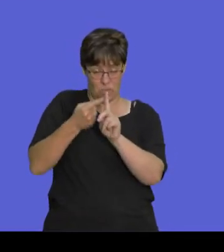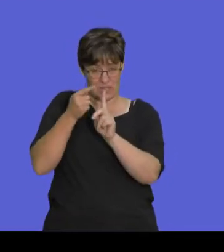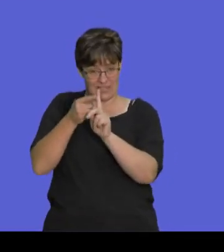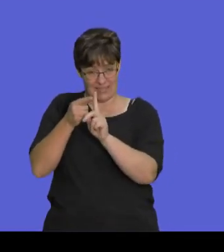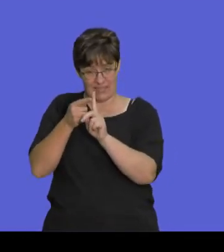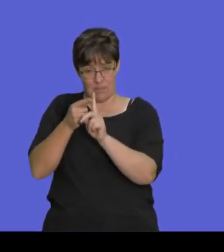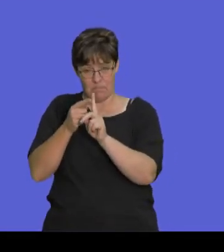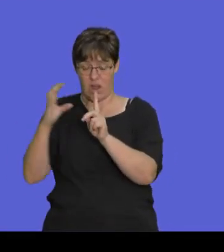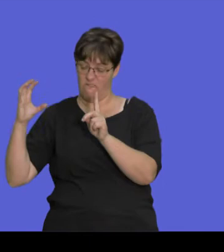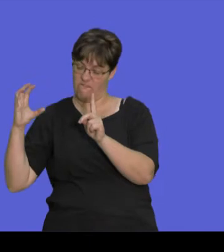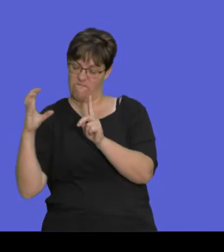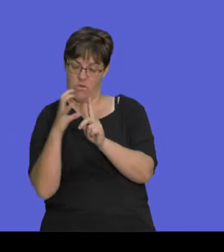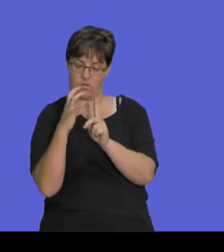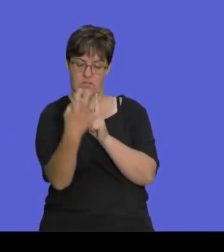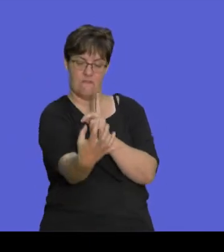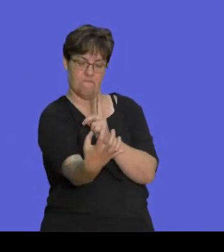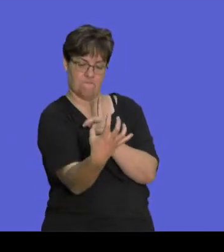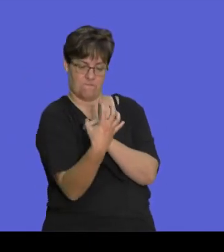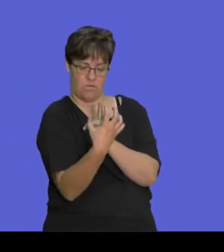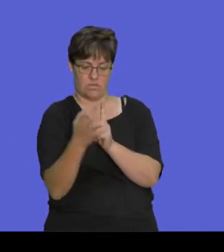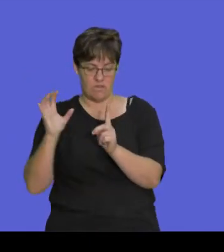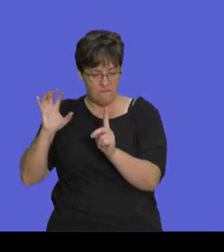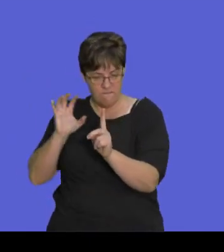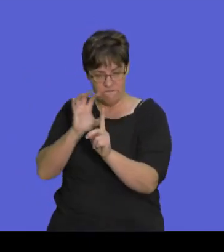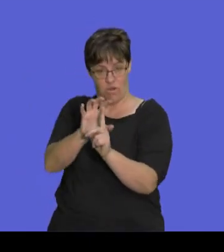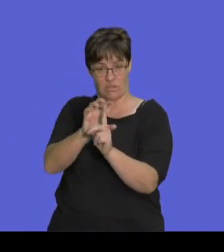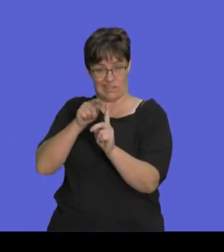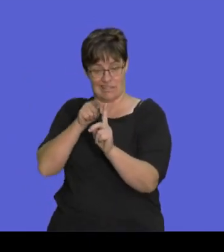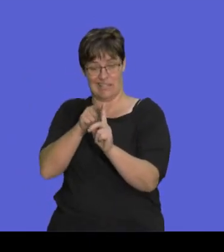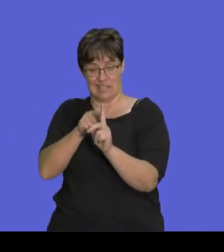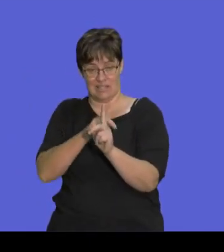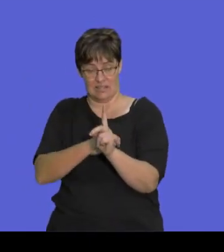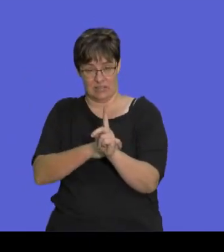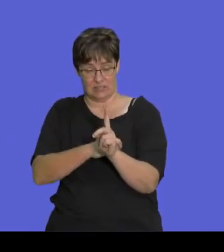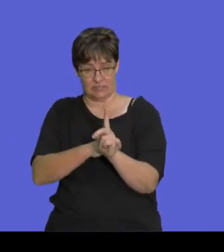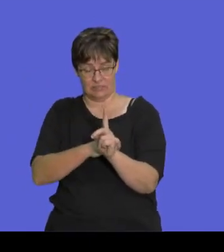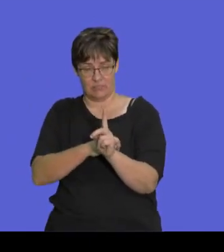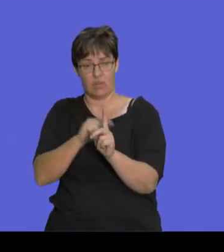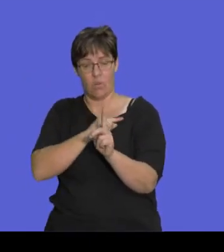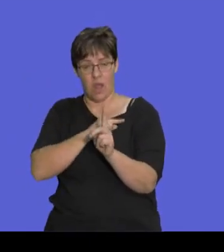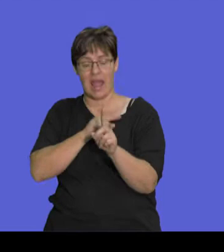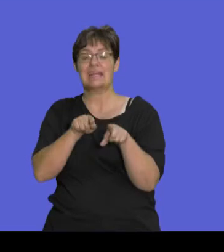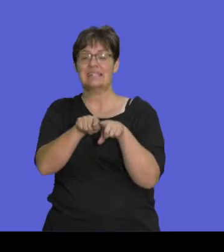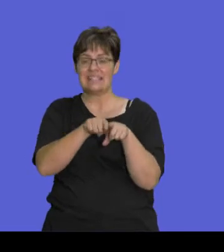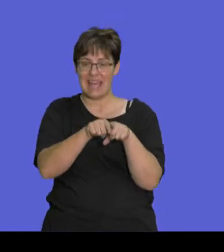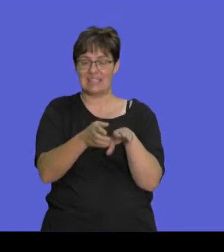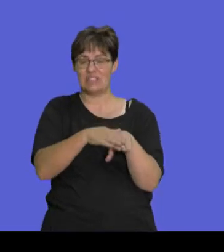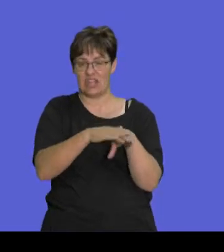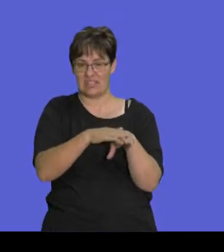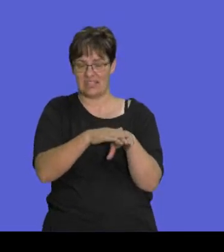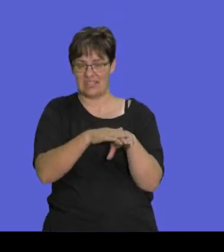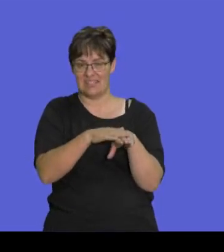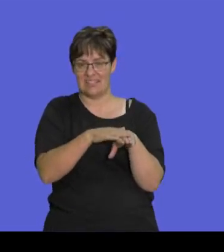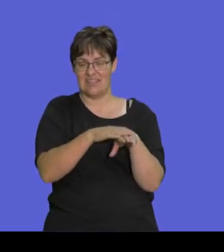charge, it means then the force must actually be towards the negative charge, because the test charge